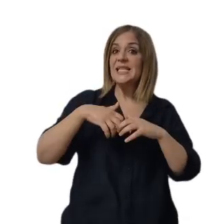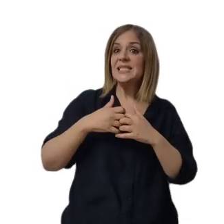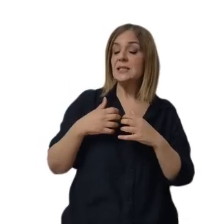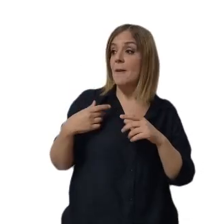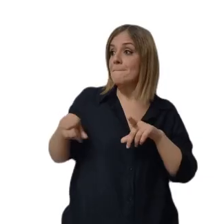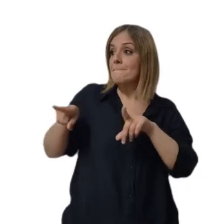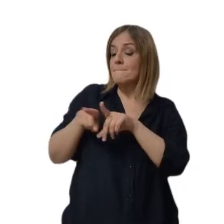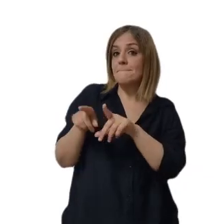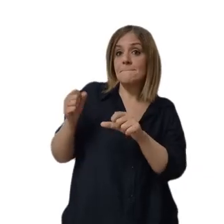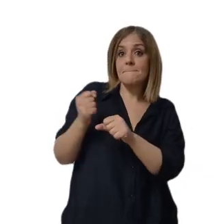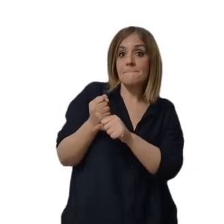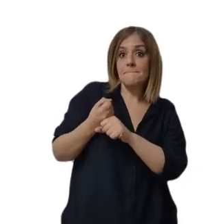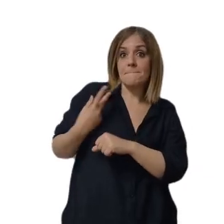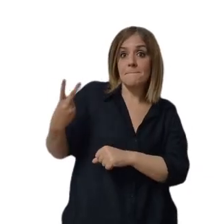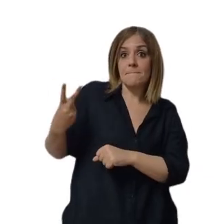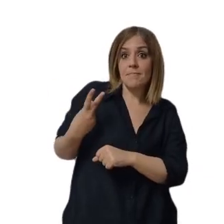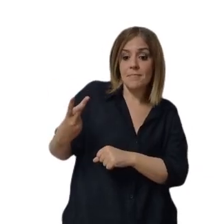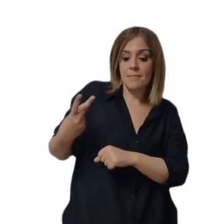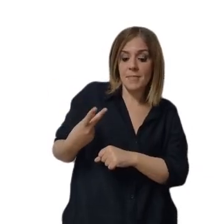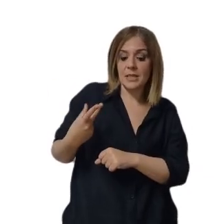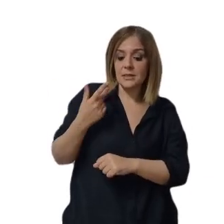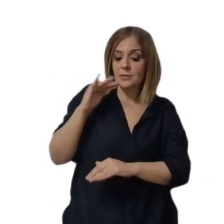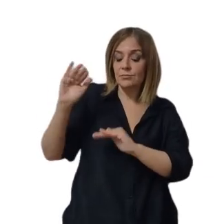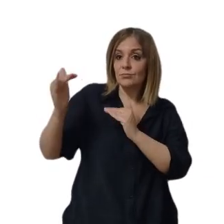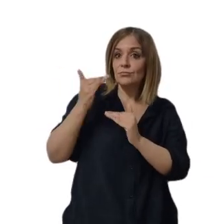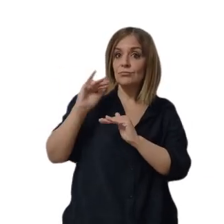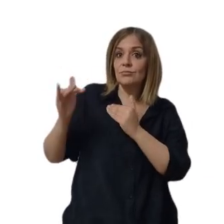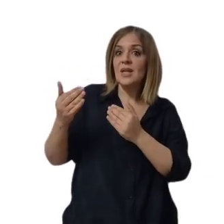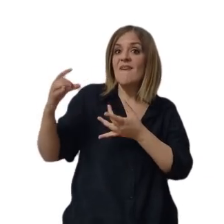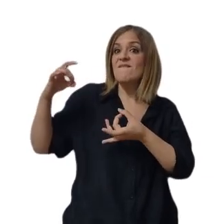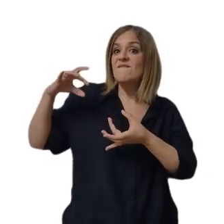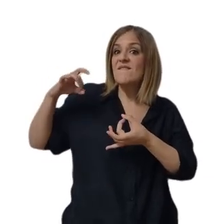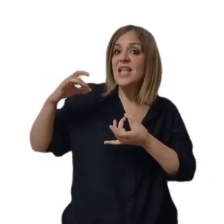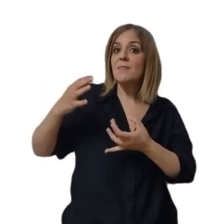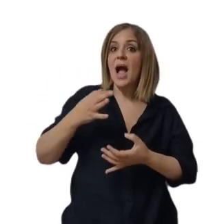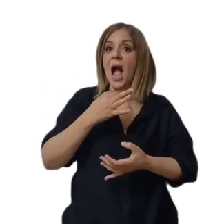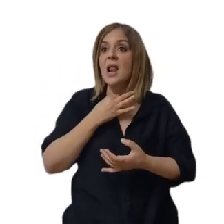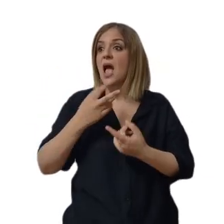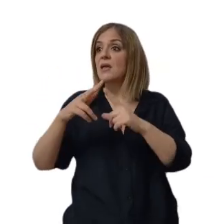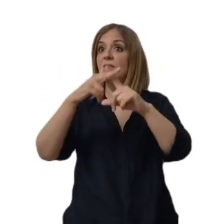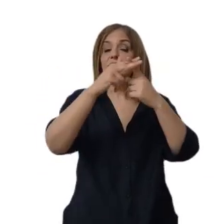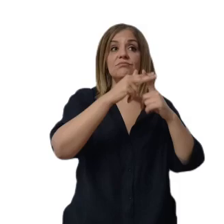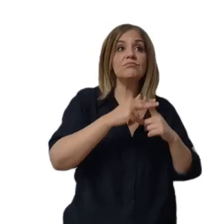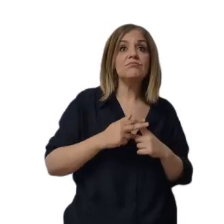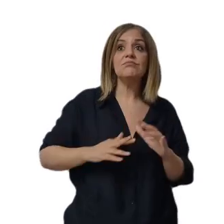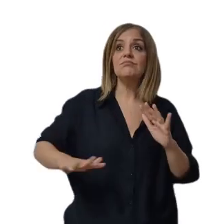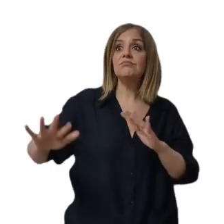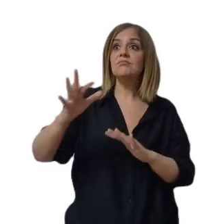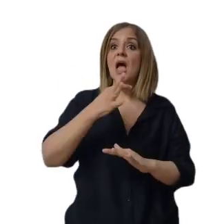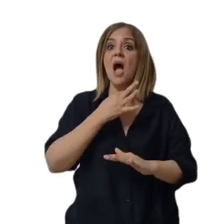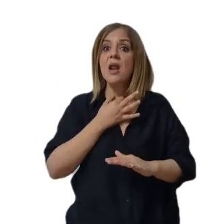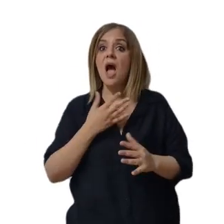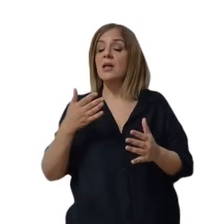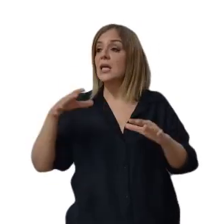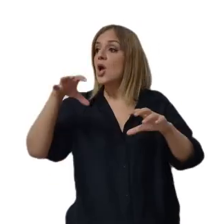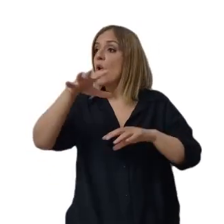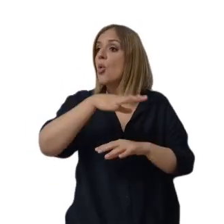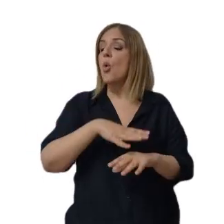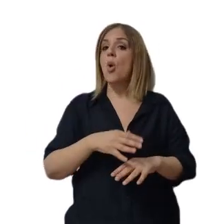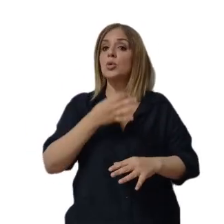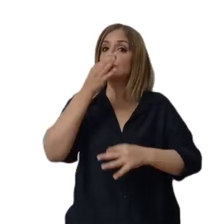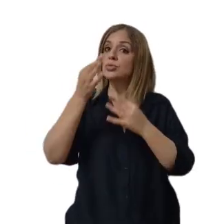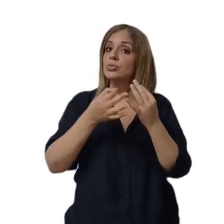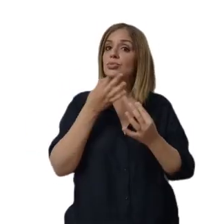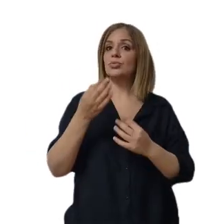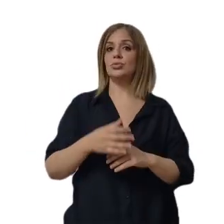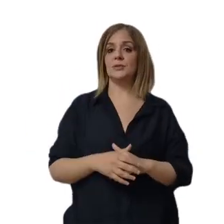buddy system, and to ask for feedback and improvements to all the people that work in a specific